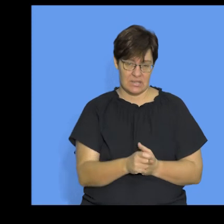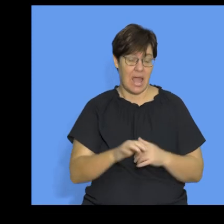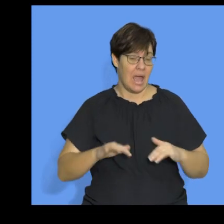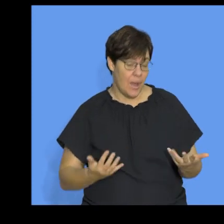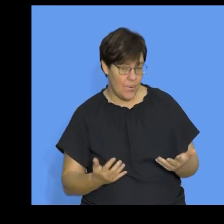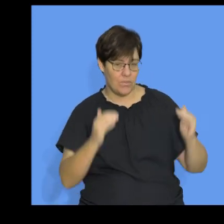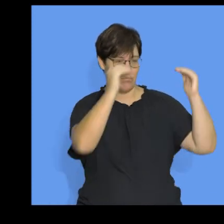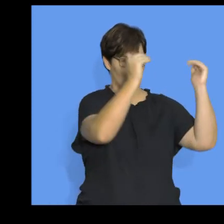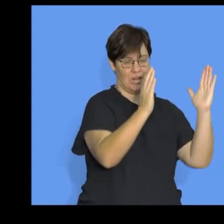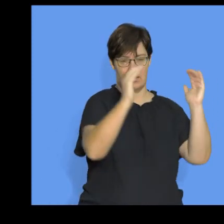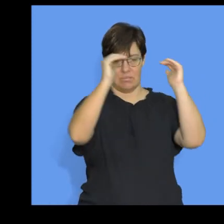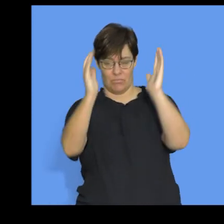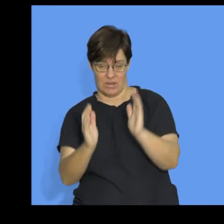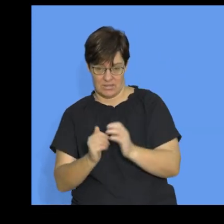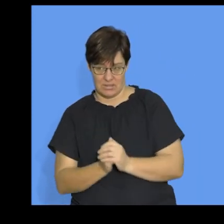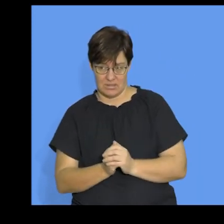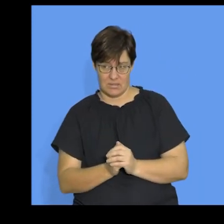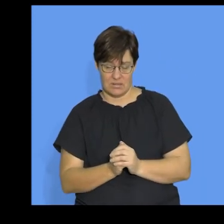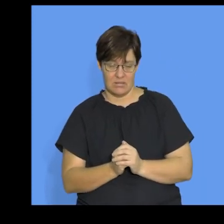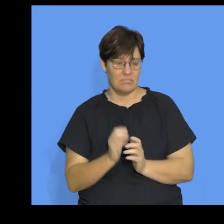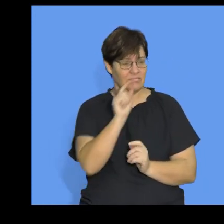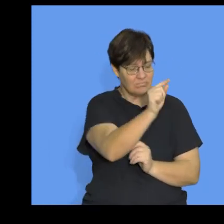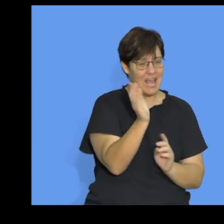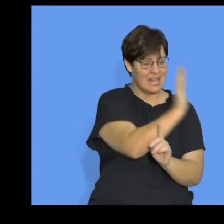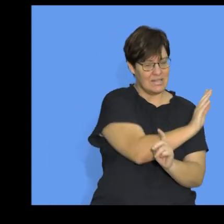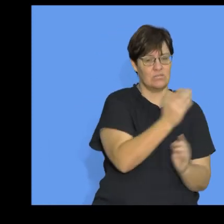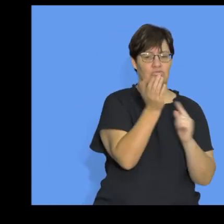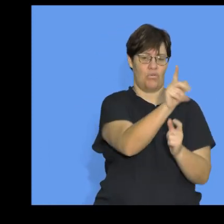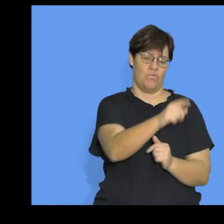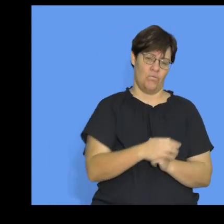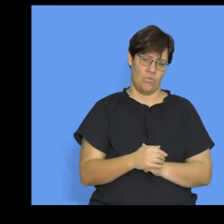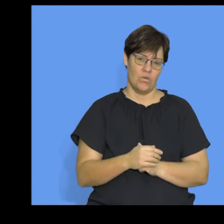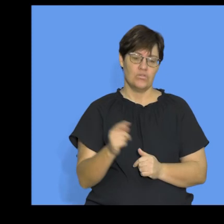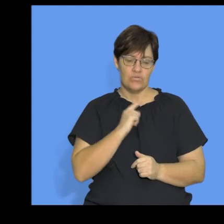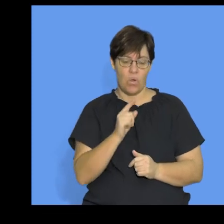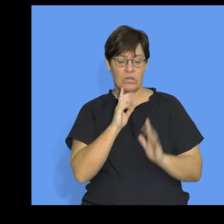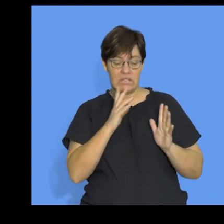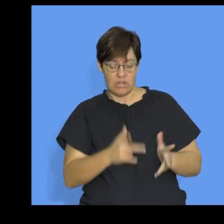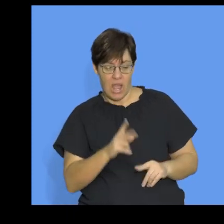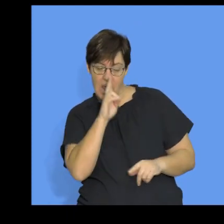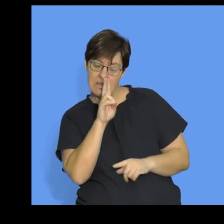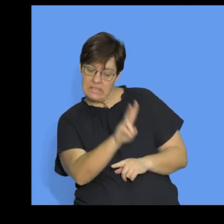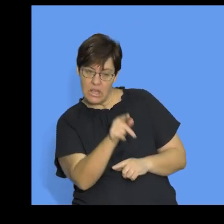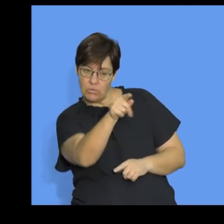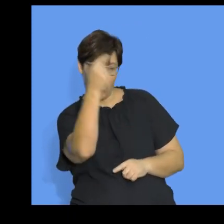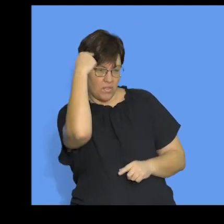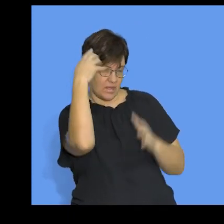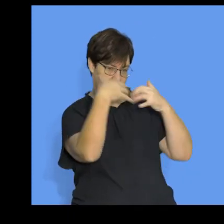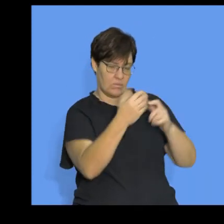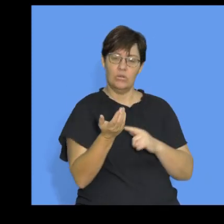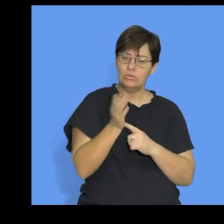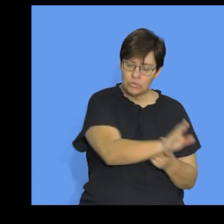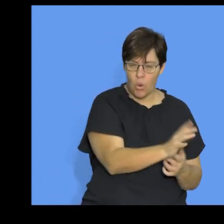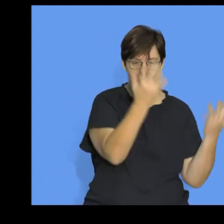calculations that we've done as standalone? If you were doing this as part of an exam question, show your calculations